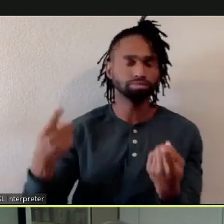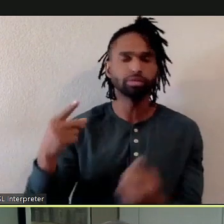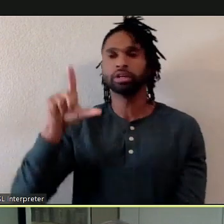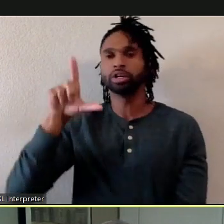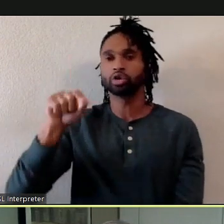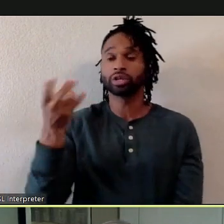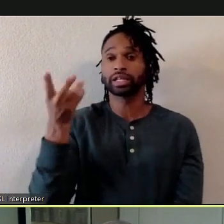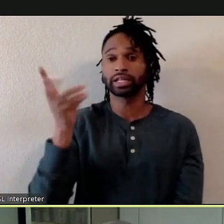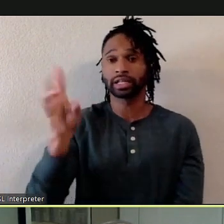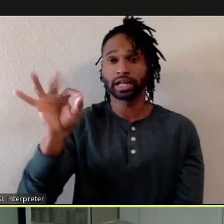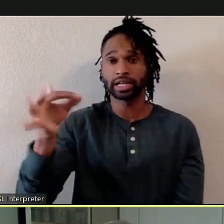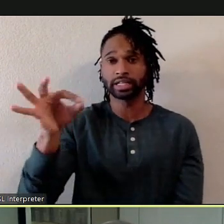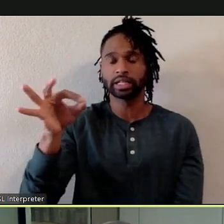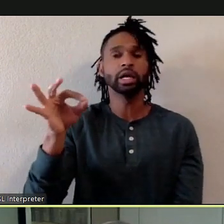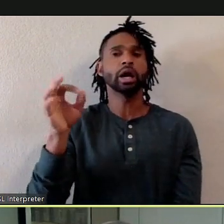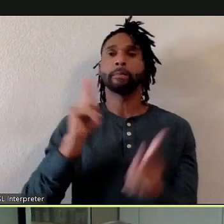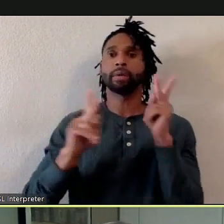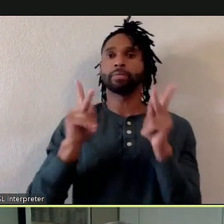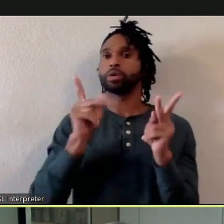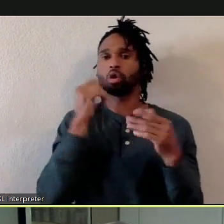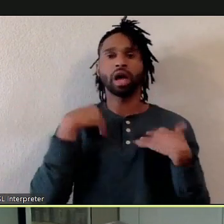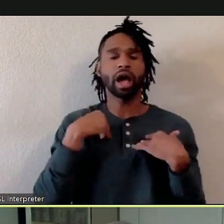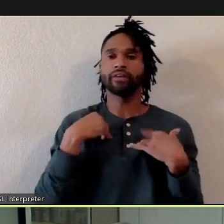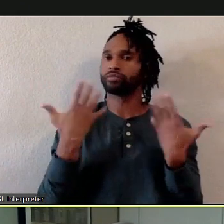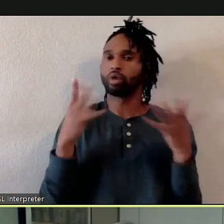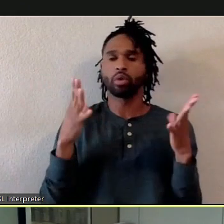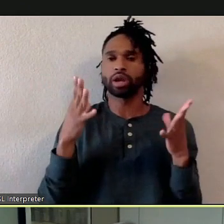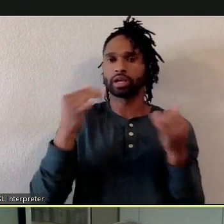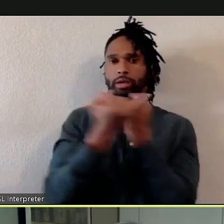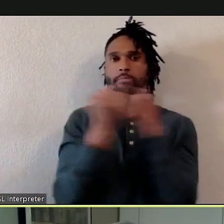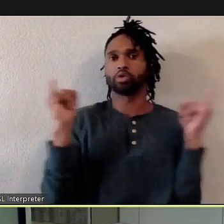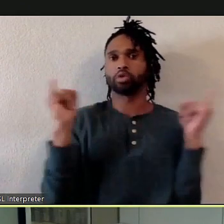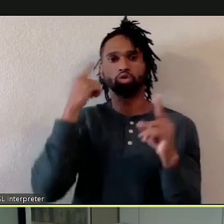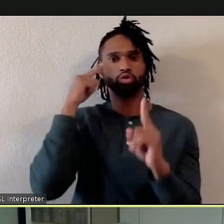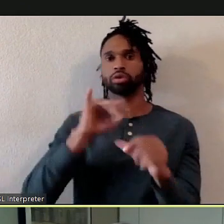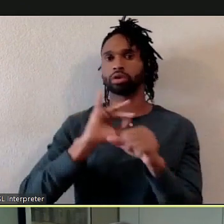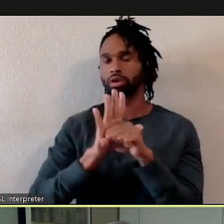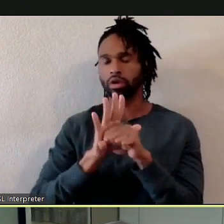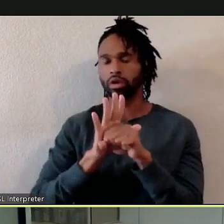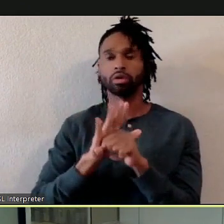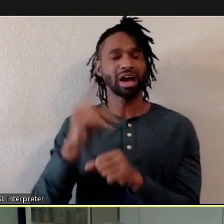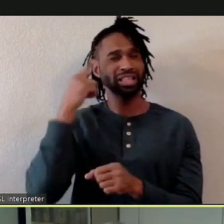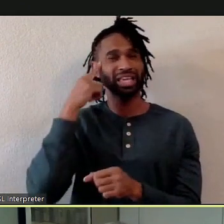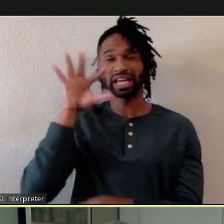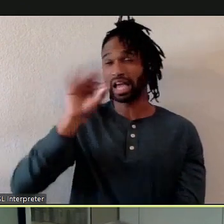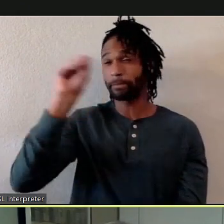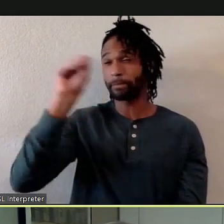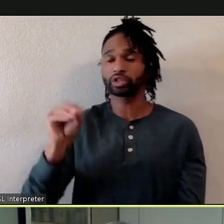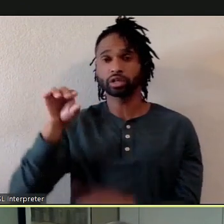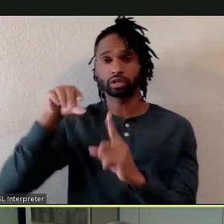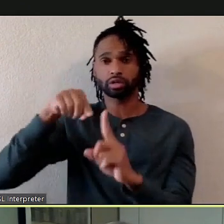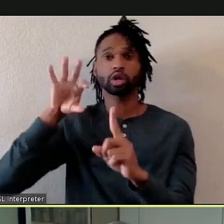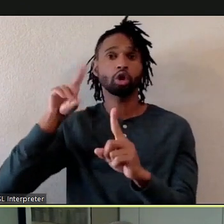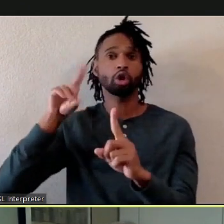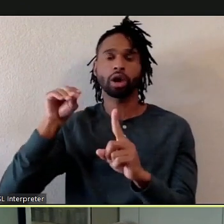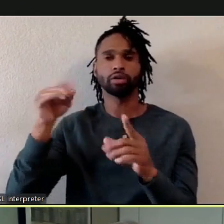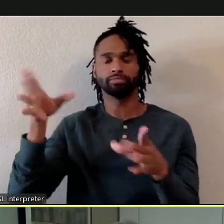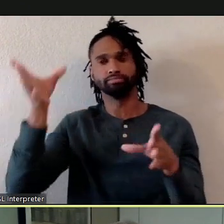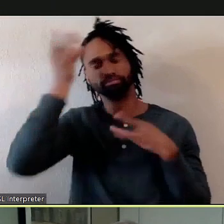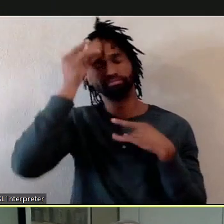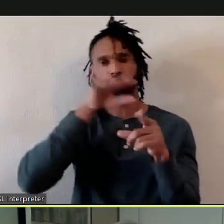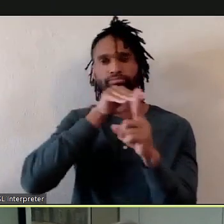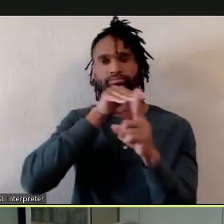it's novel, people don't have existing immunity to it. Right now, we think about 9% of Coloradans have been infected with COVID-19.